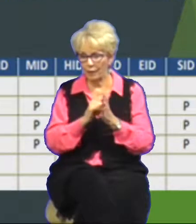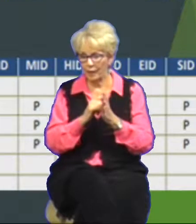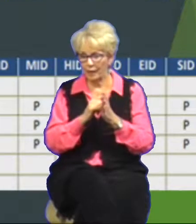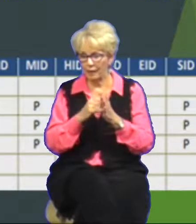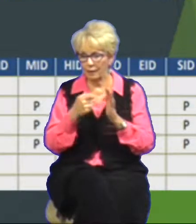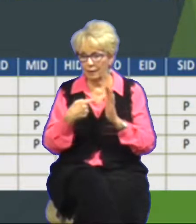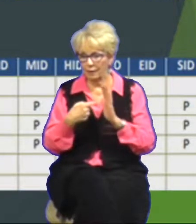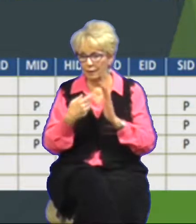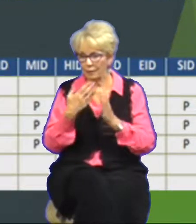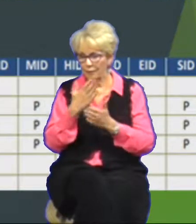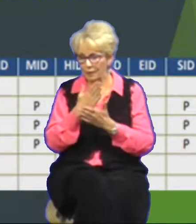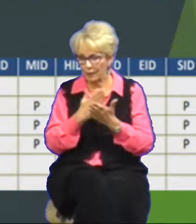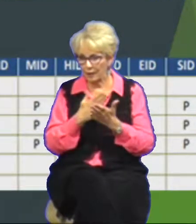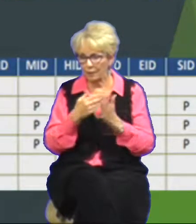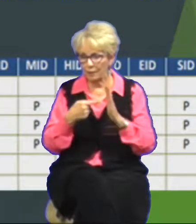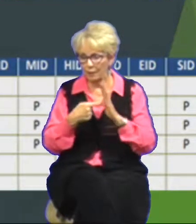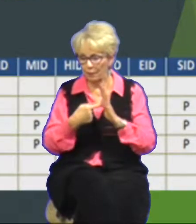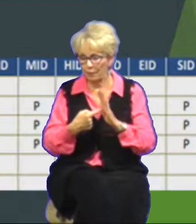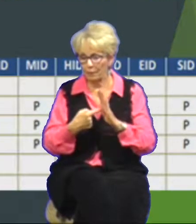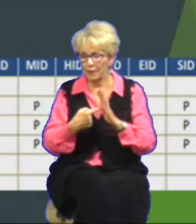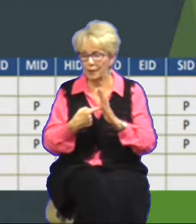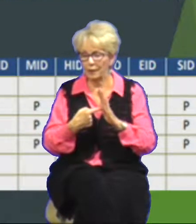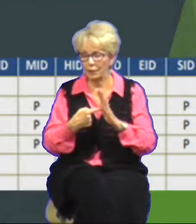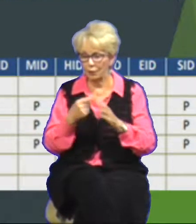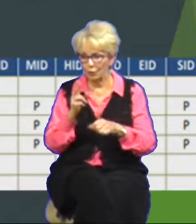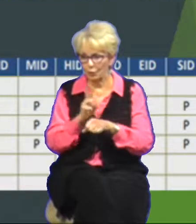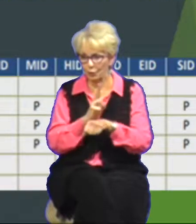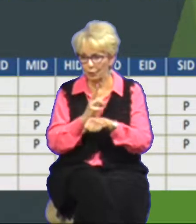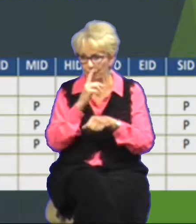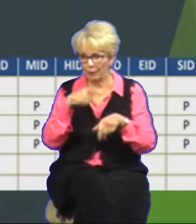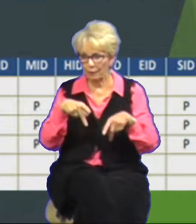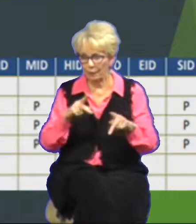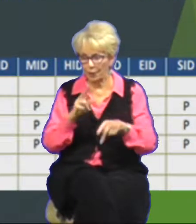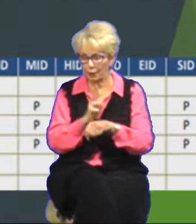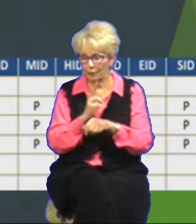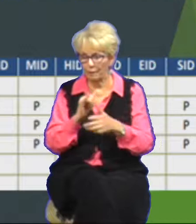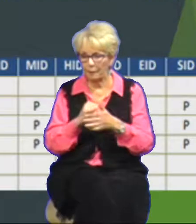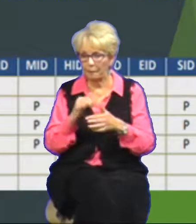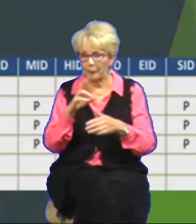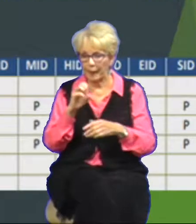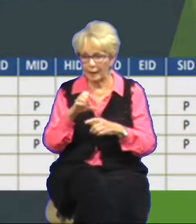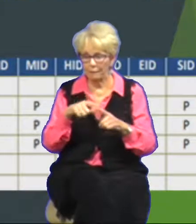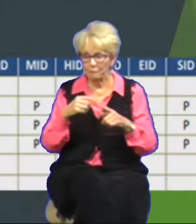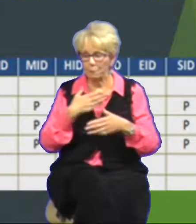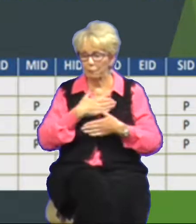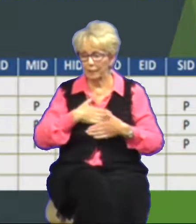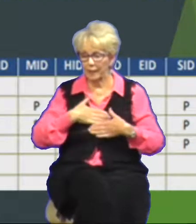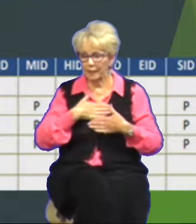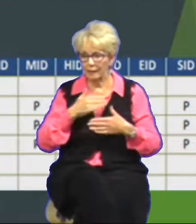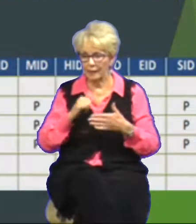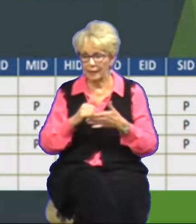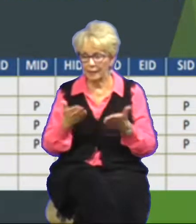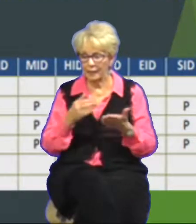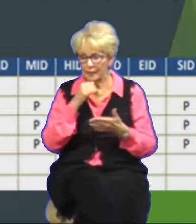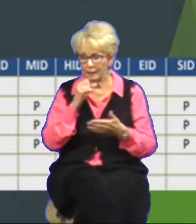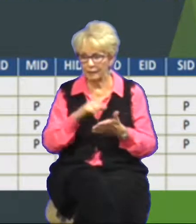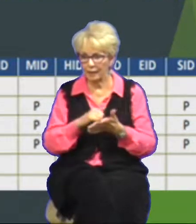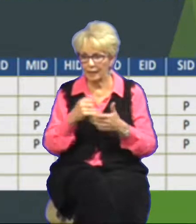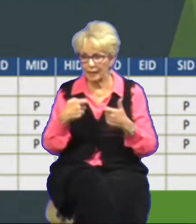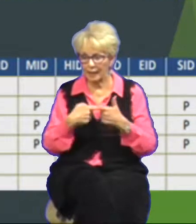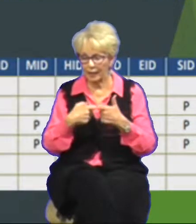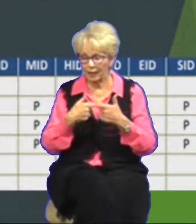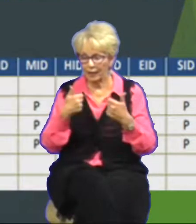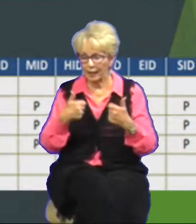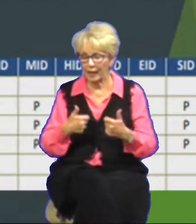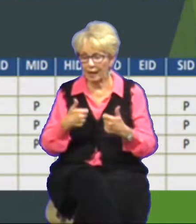of the permitted uses table, and you see the permitted uses, and this is recreation and entertainment, and here is the electronic